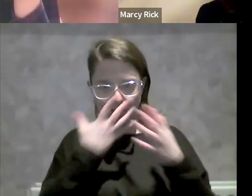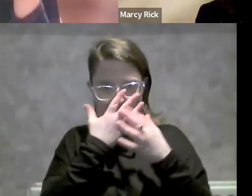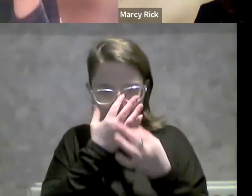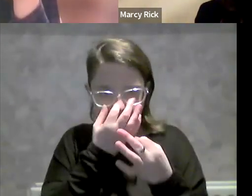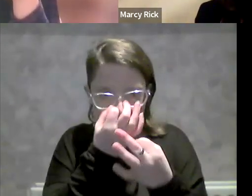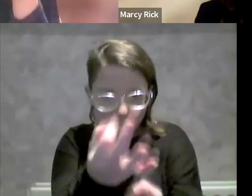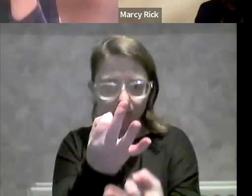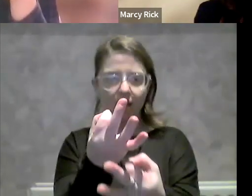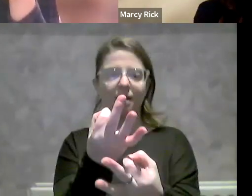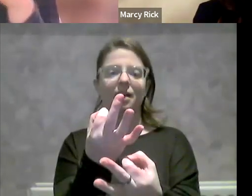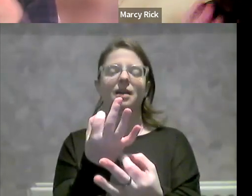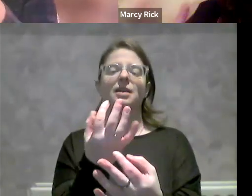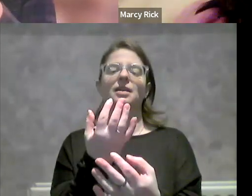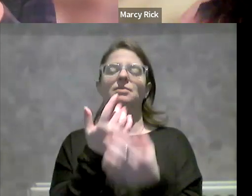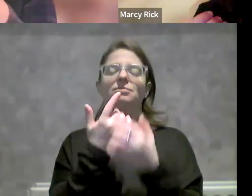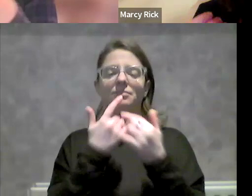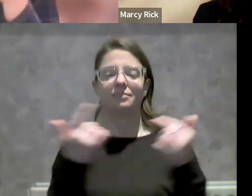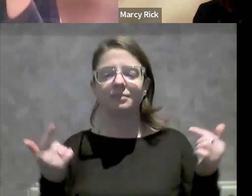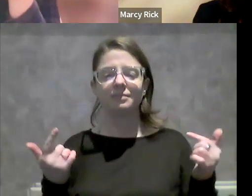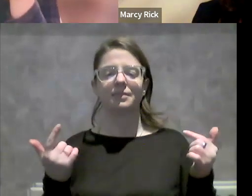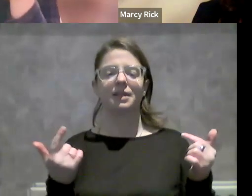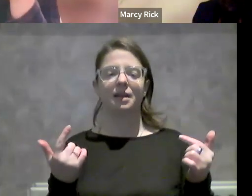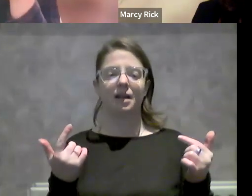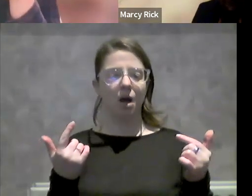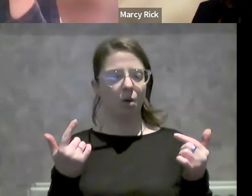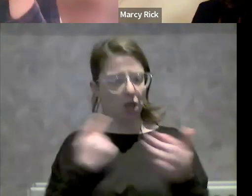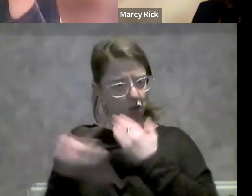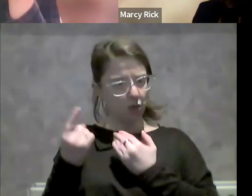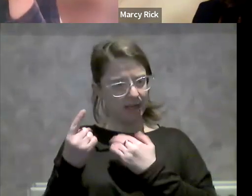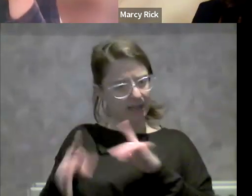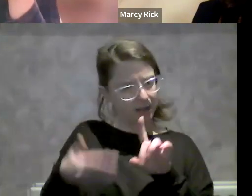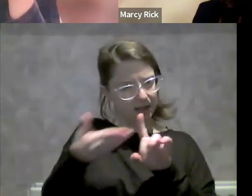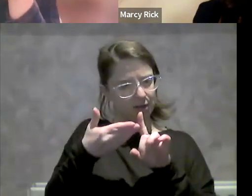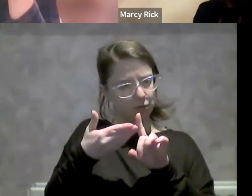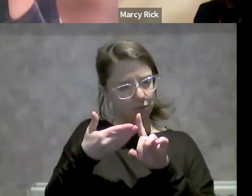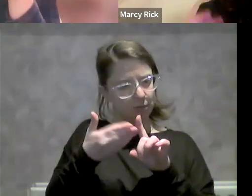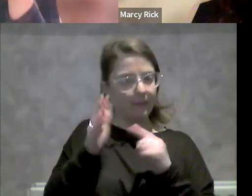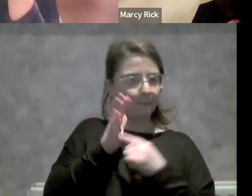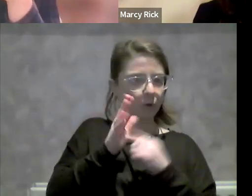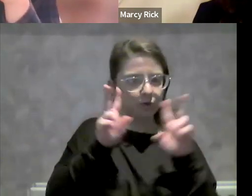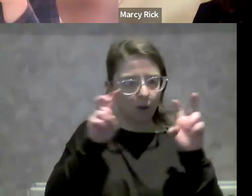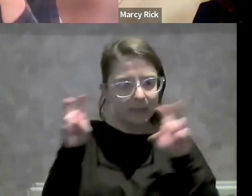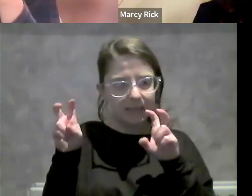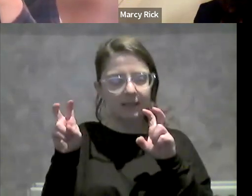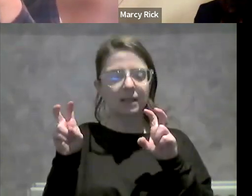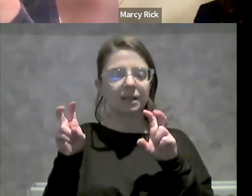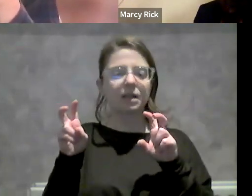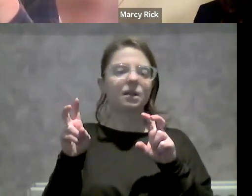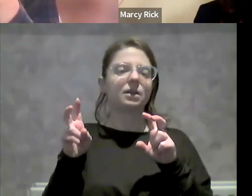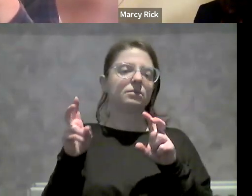that. So engaging. And what a unique approach to such an important topic that you don't often hear people